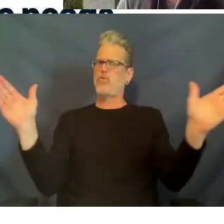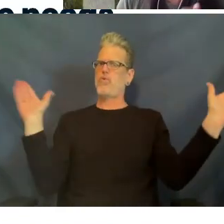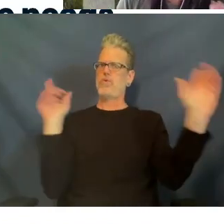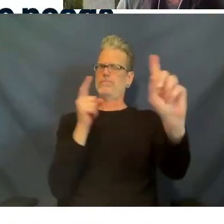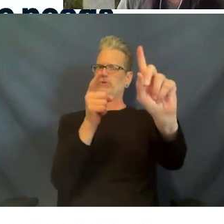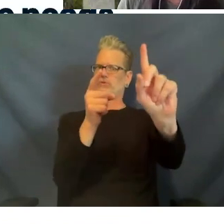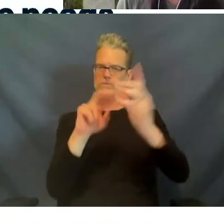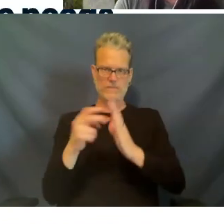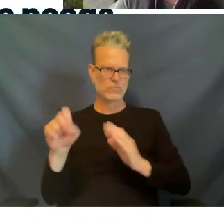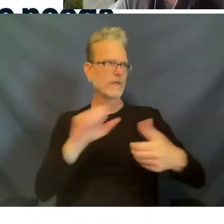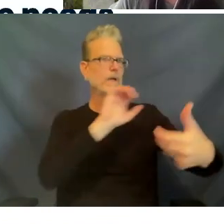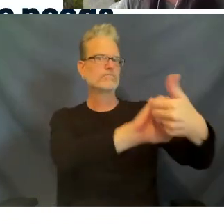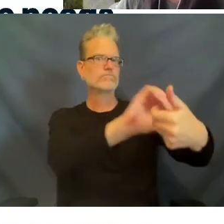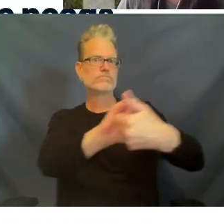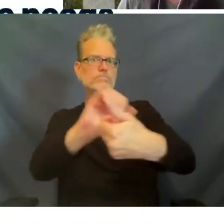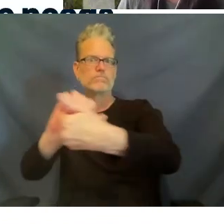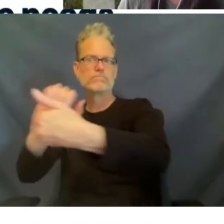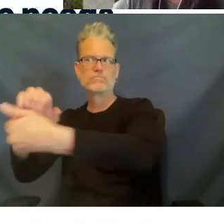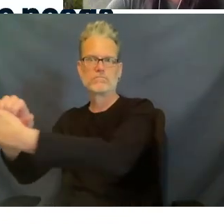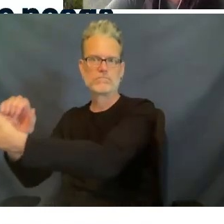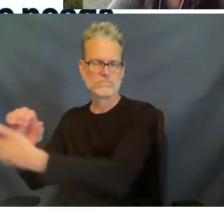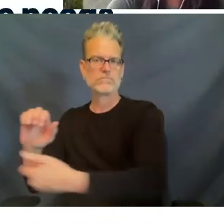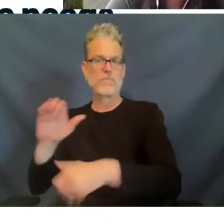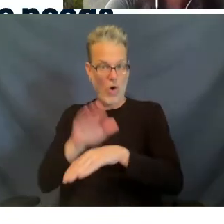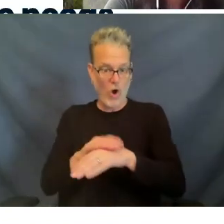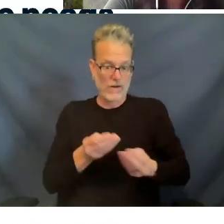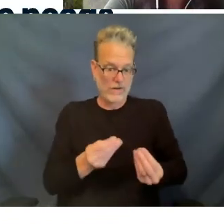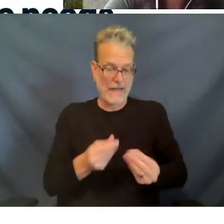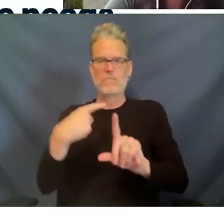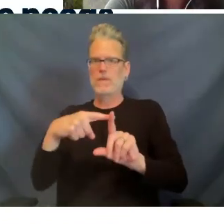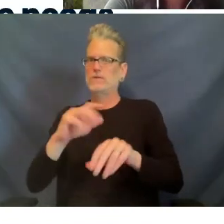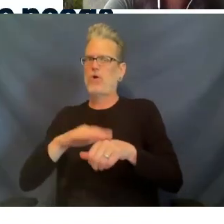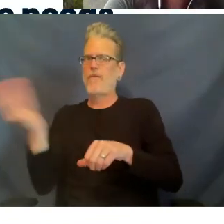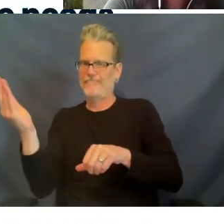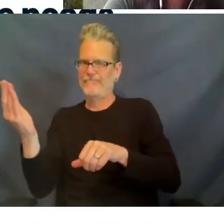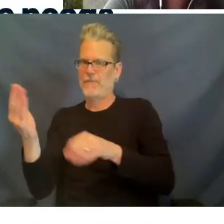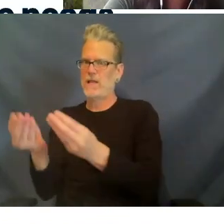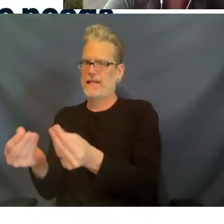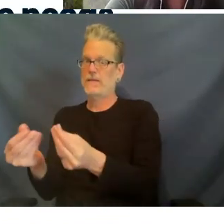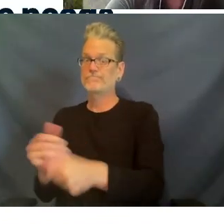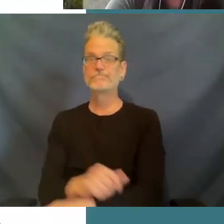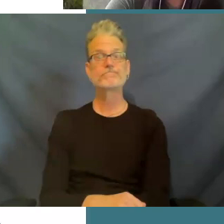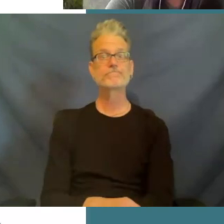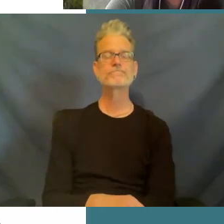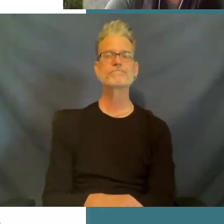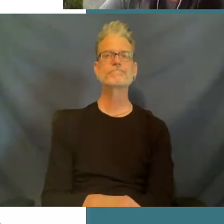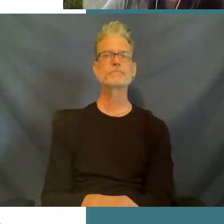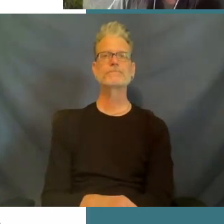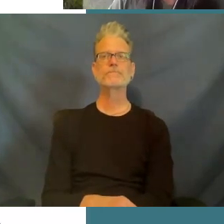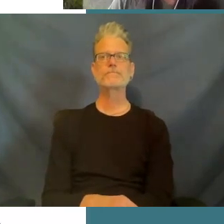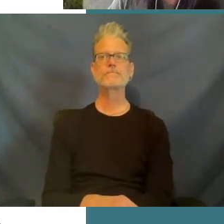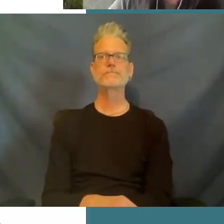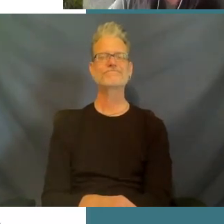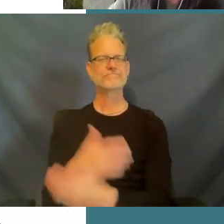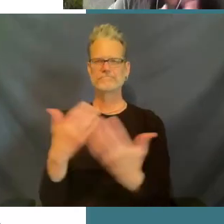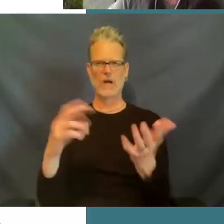on a variety of work on and off our lands. Let's go to the next slide. So what do I